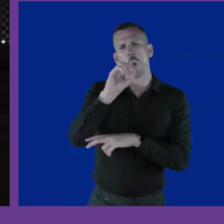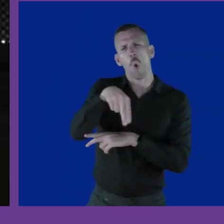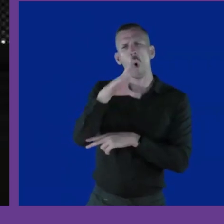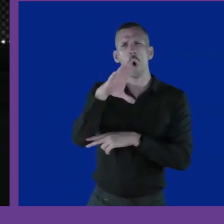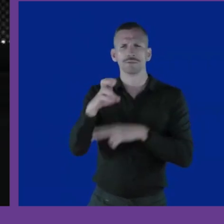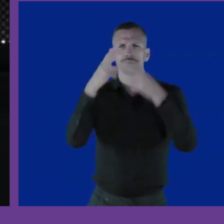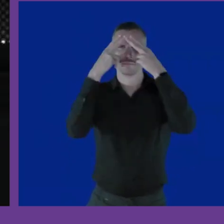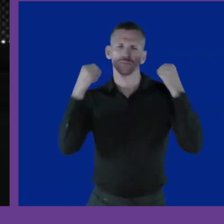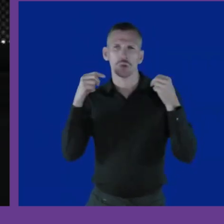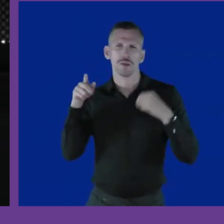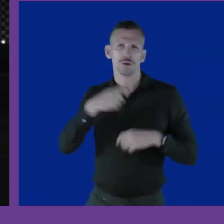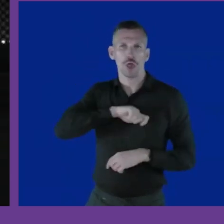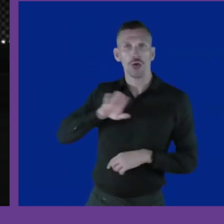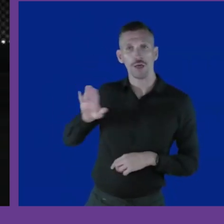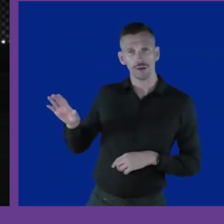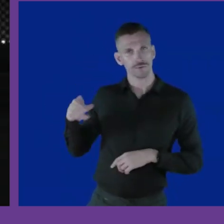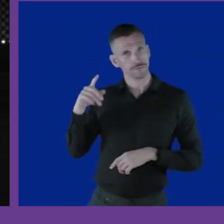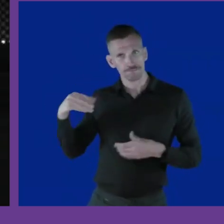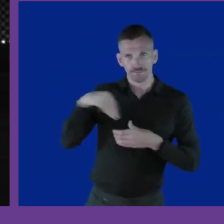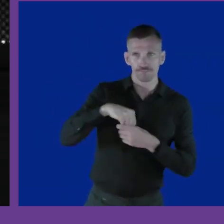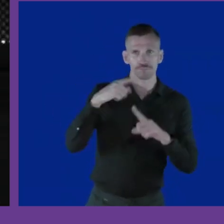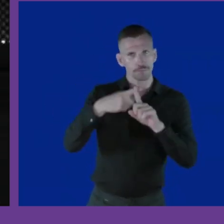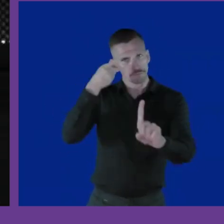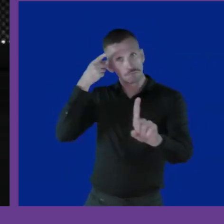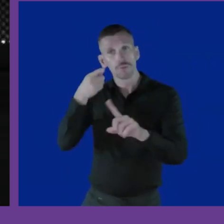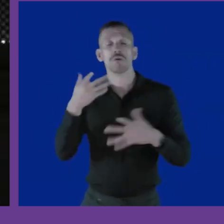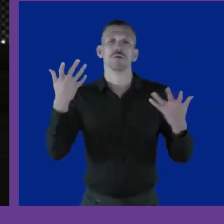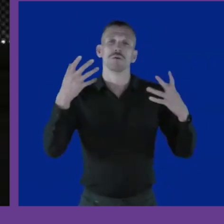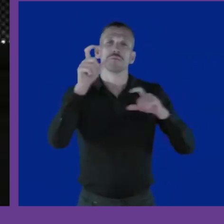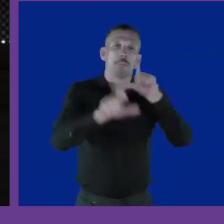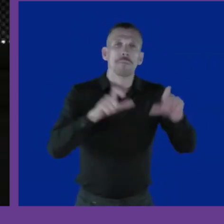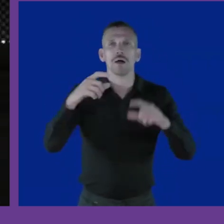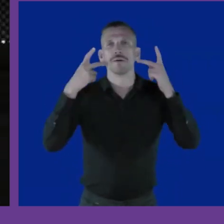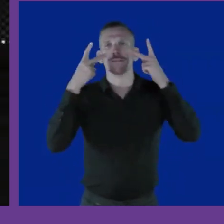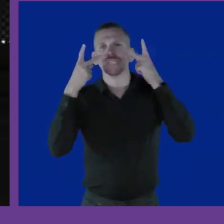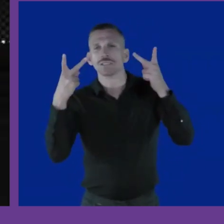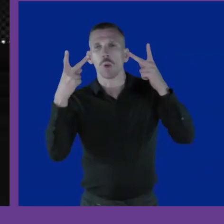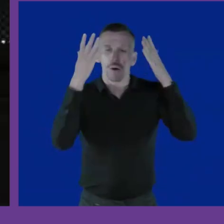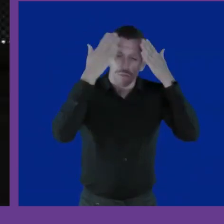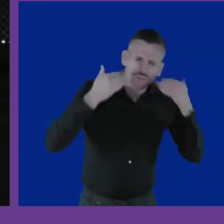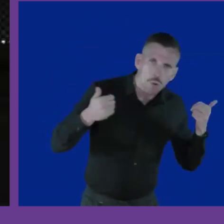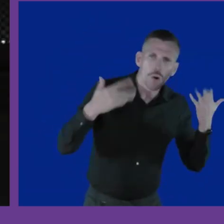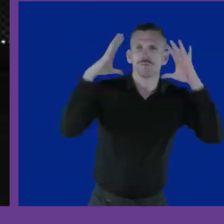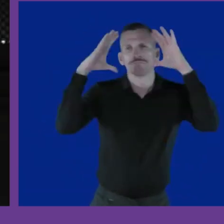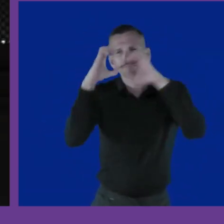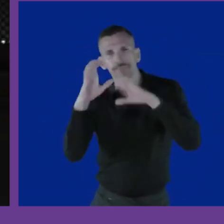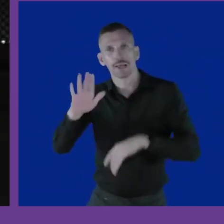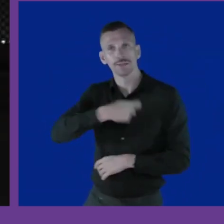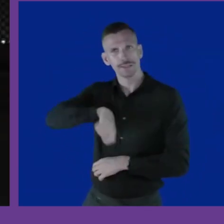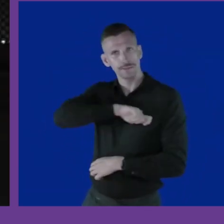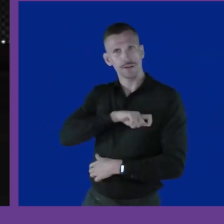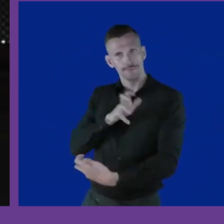with visual impairment in Spain. And you know, in that respect, there were 3 types